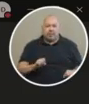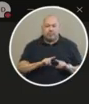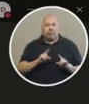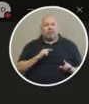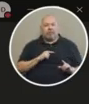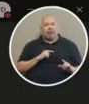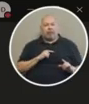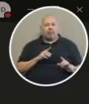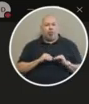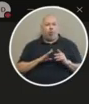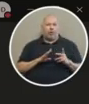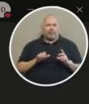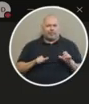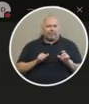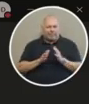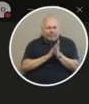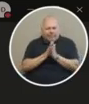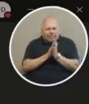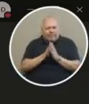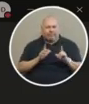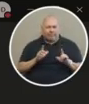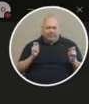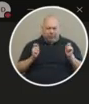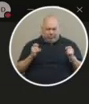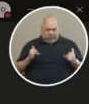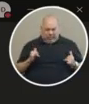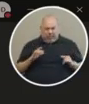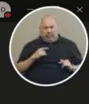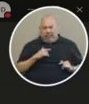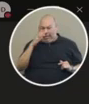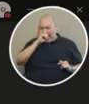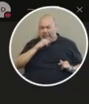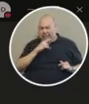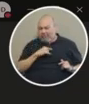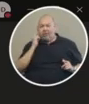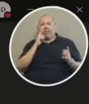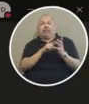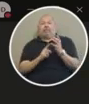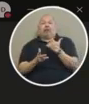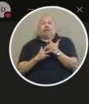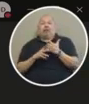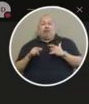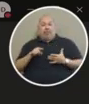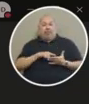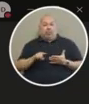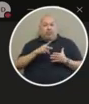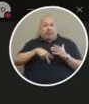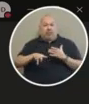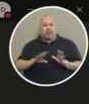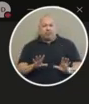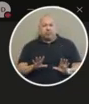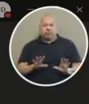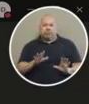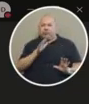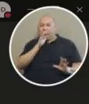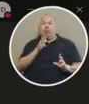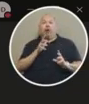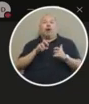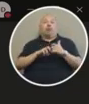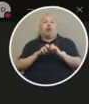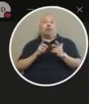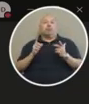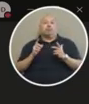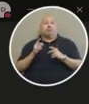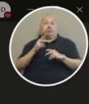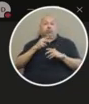being proactive and making these adjustments. And like I said, if we identify savings this week or next week, we don't want to run into an issue where we're having to